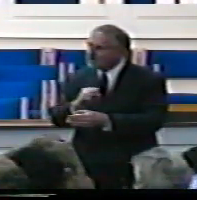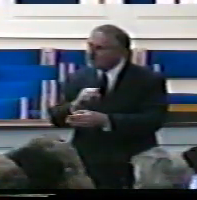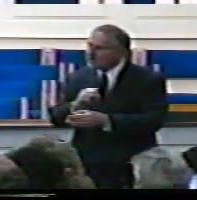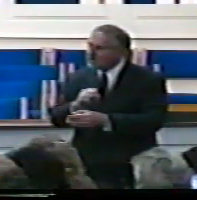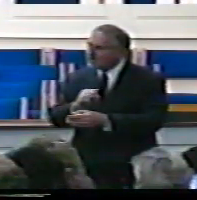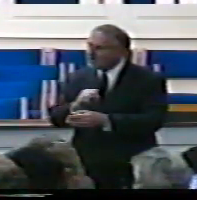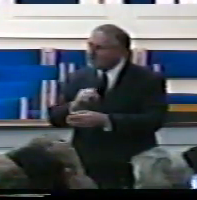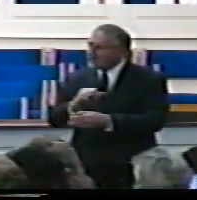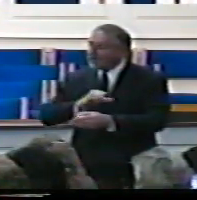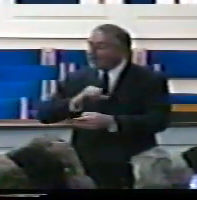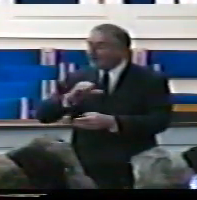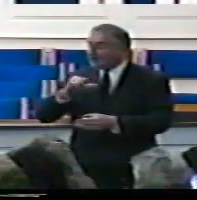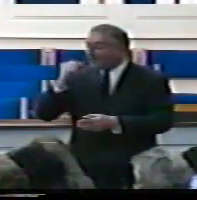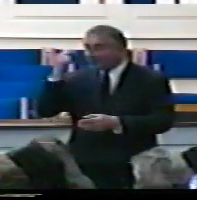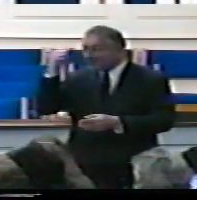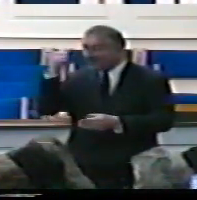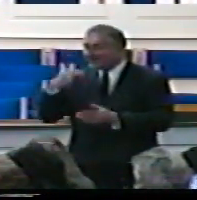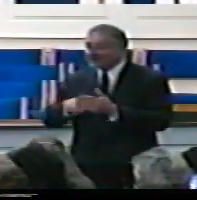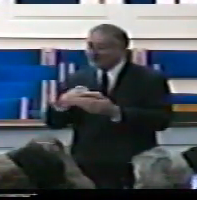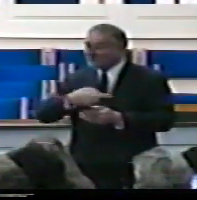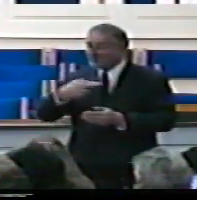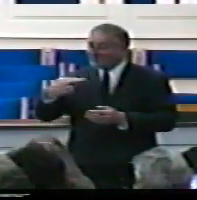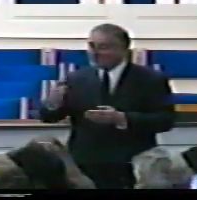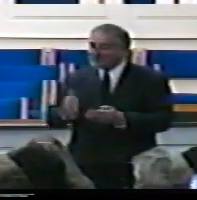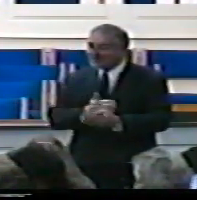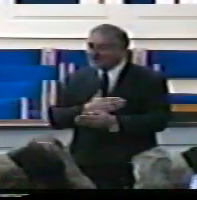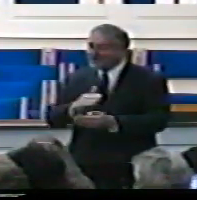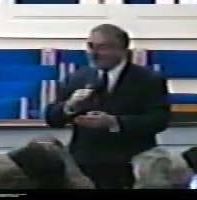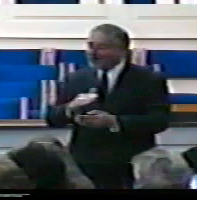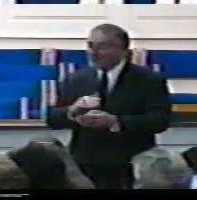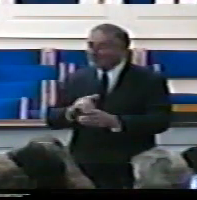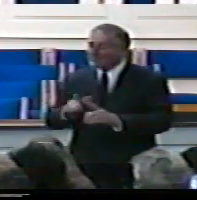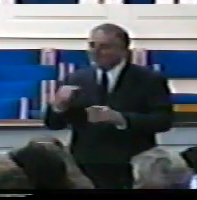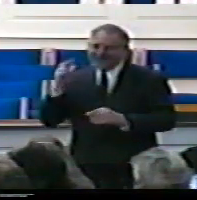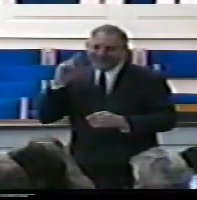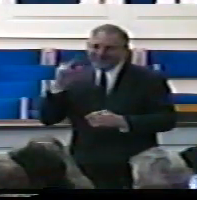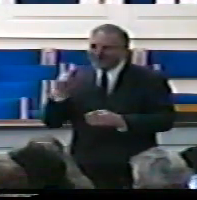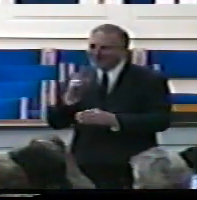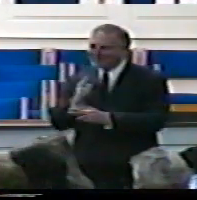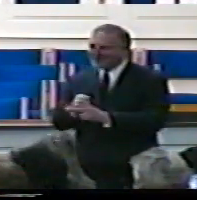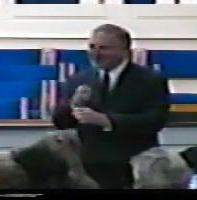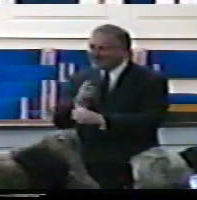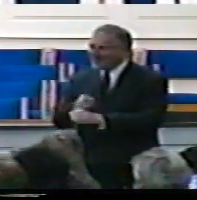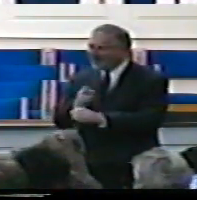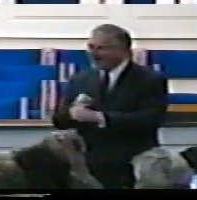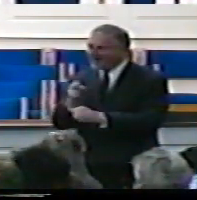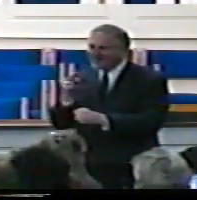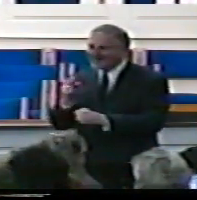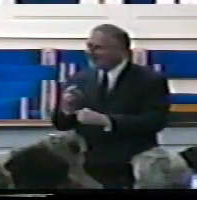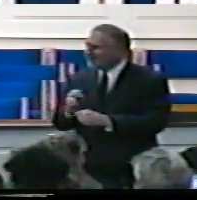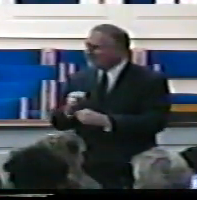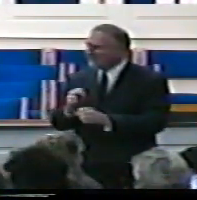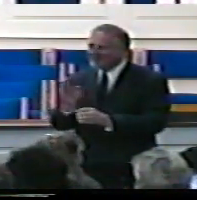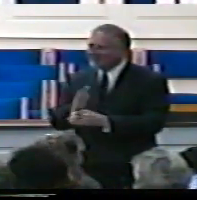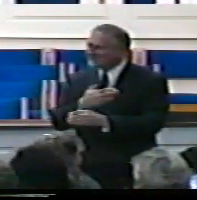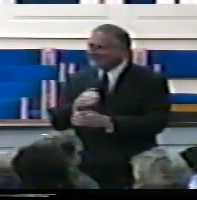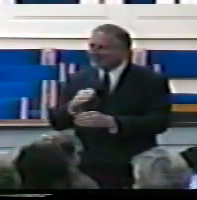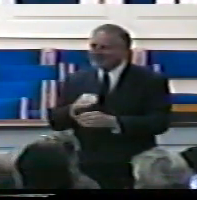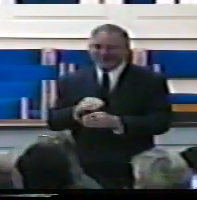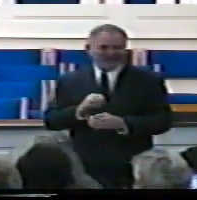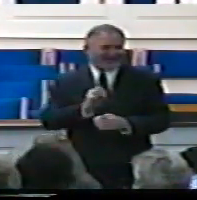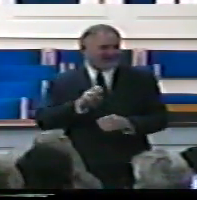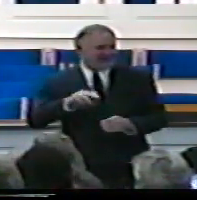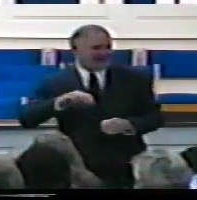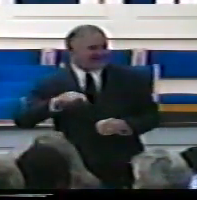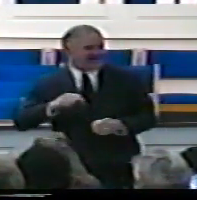I don't think it's a religious song. I don't think it is. I've heard Brother Harvey sing it a lot, but I don't think it's a religious song. Or Brother, maybe it's Brother Smith I heard singing it.